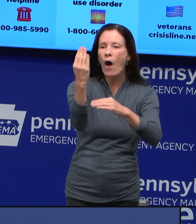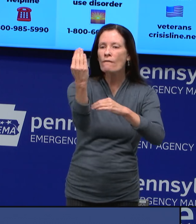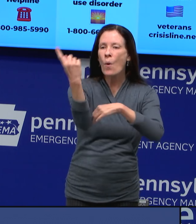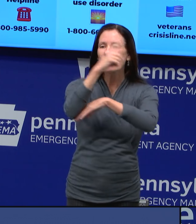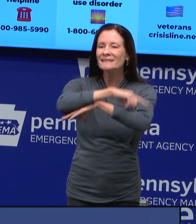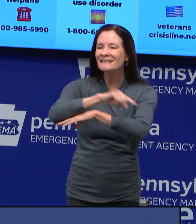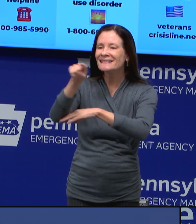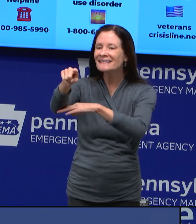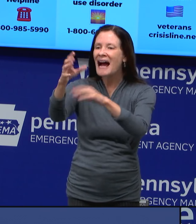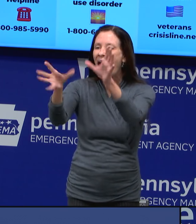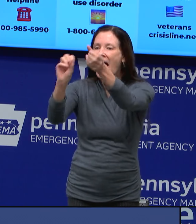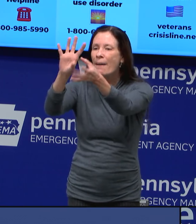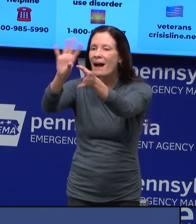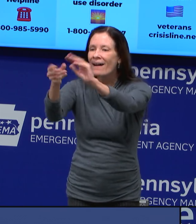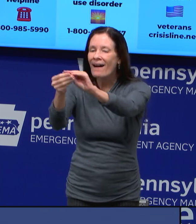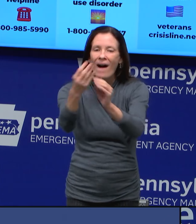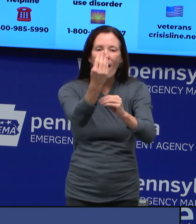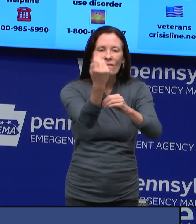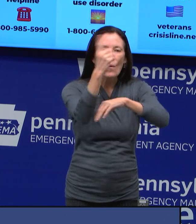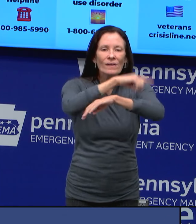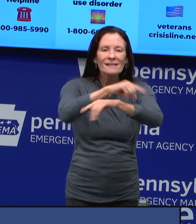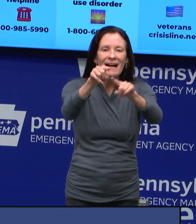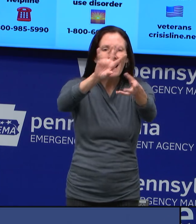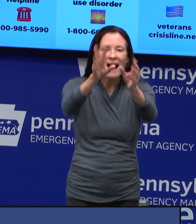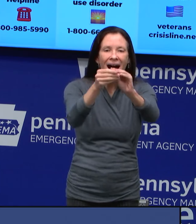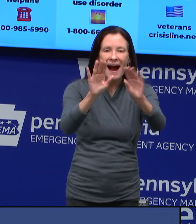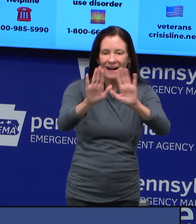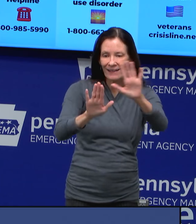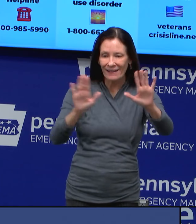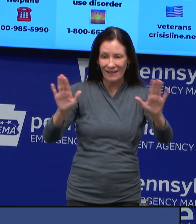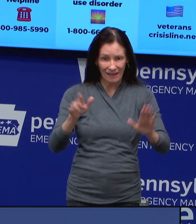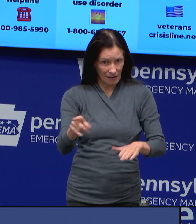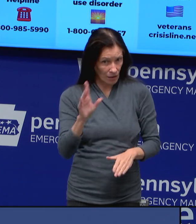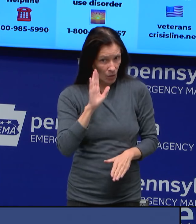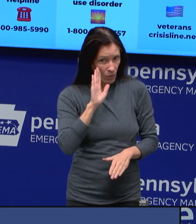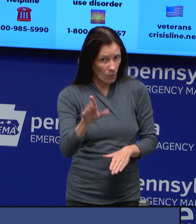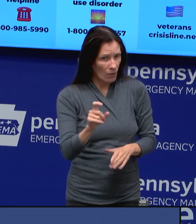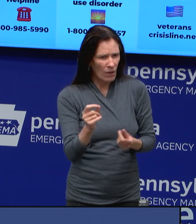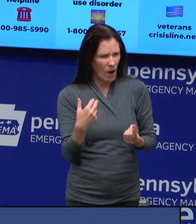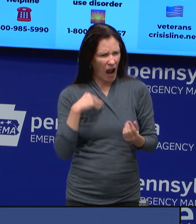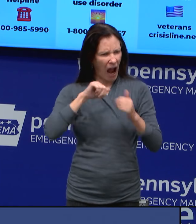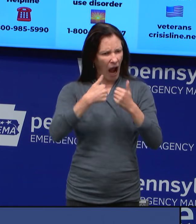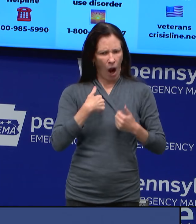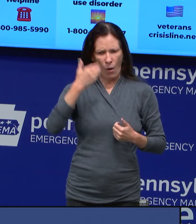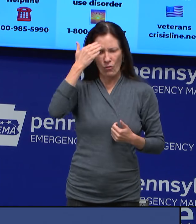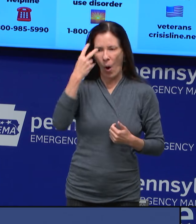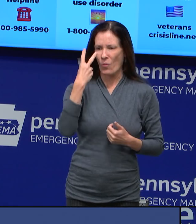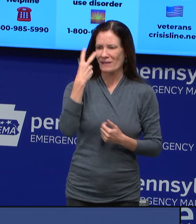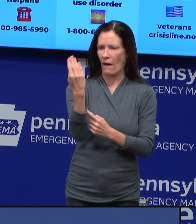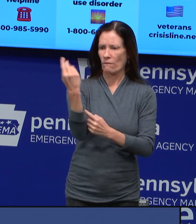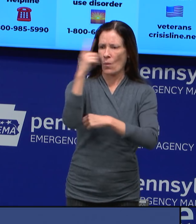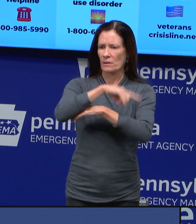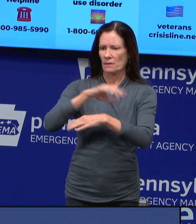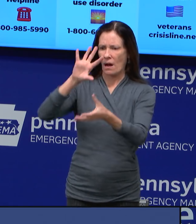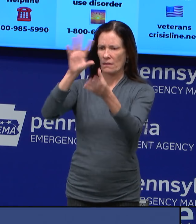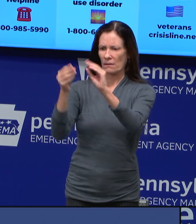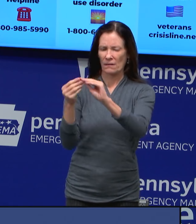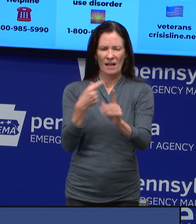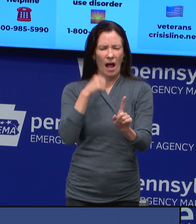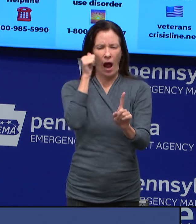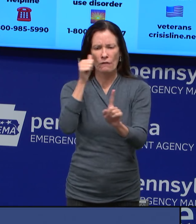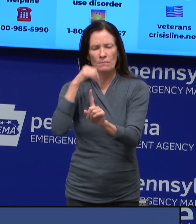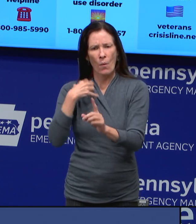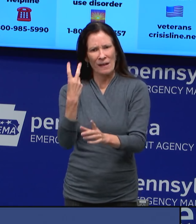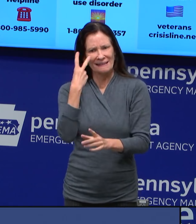the past 14 days? Well, you can go and, so for the regions that we open, we haven't made that official decision, but that seems